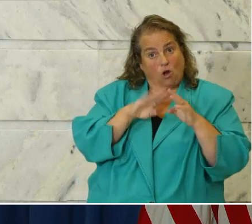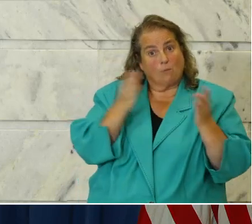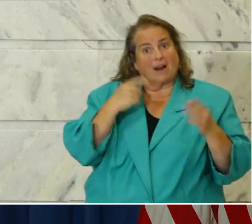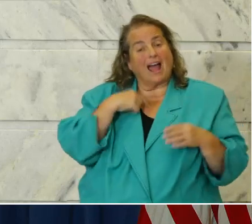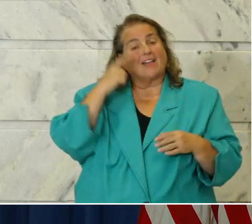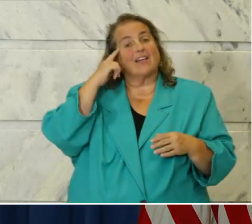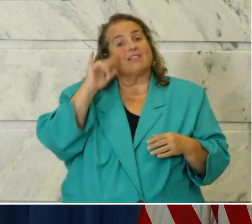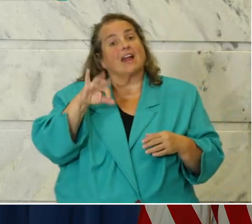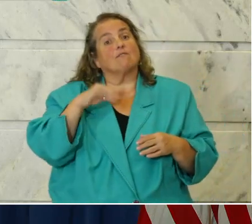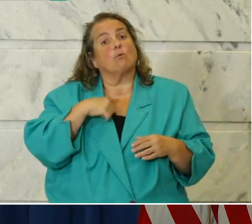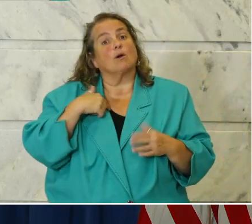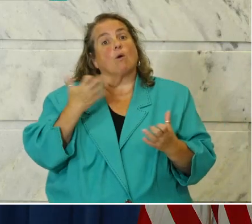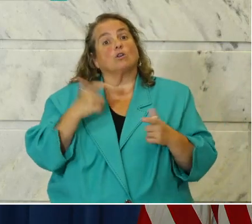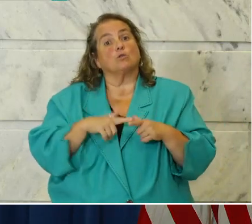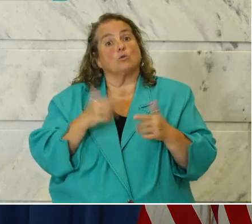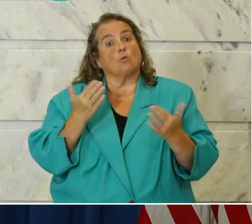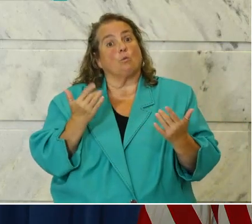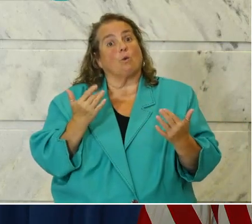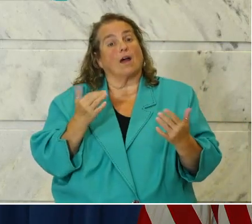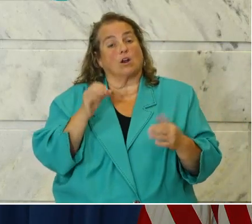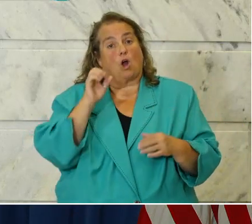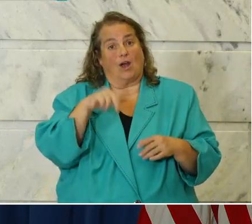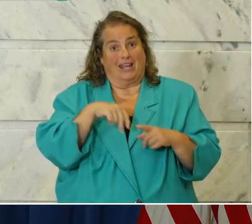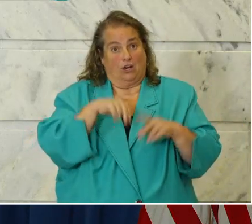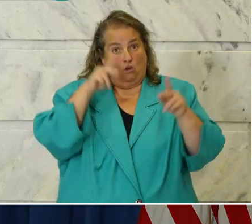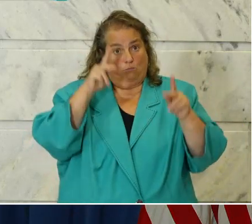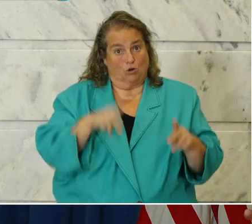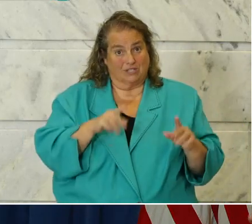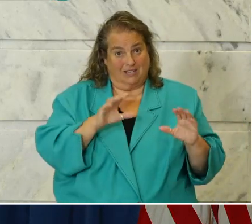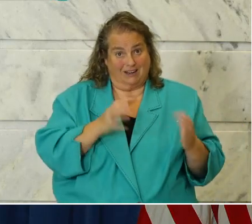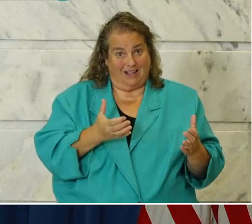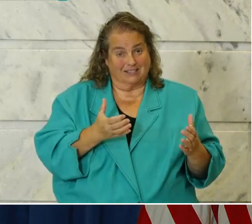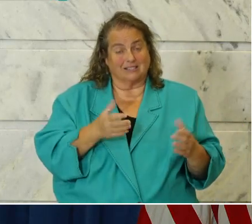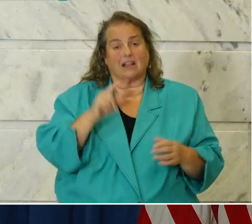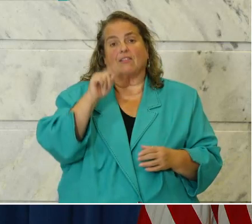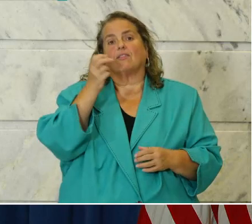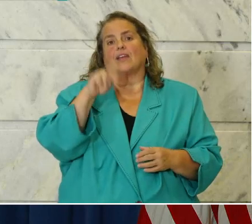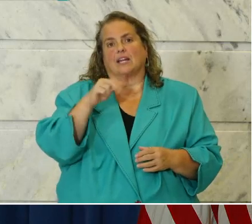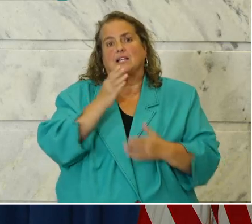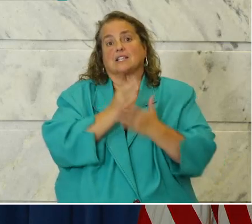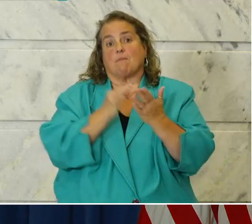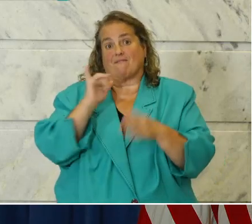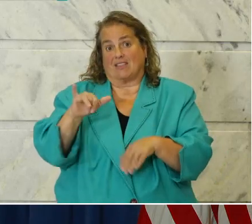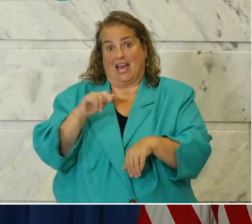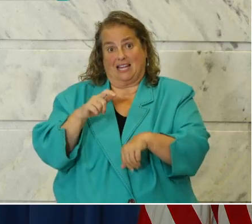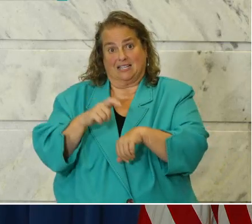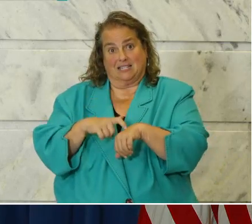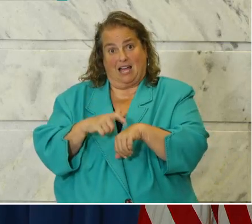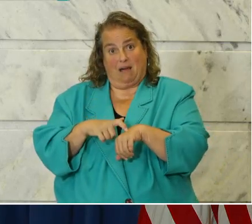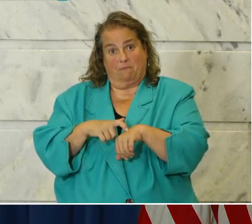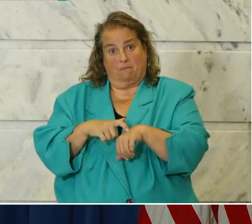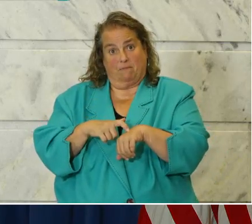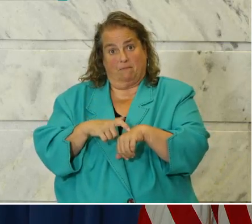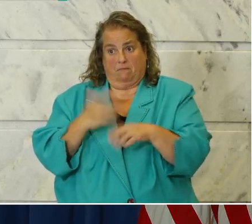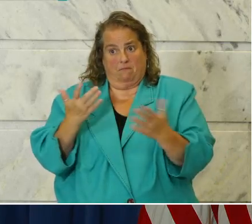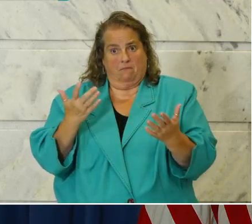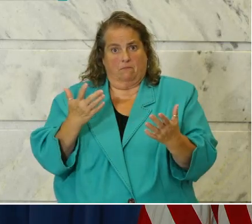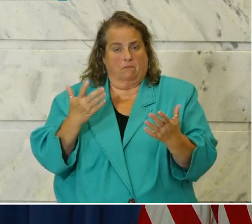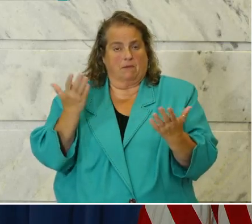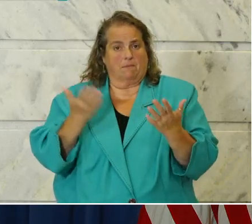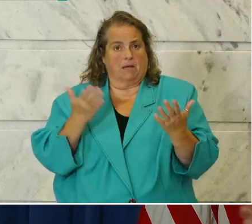think if we're going to wait on in-person classes, then some of that time when you get out for Christmas